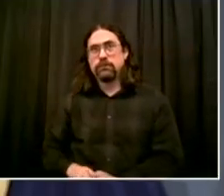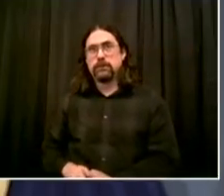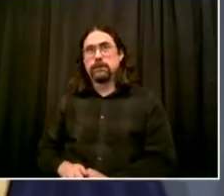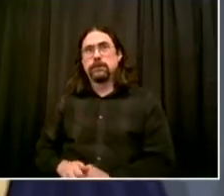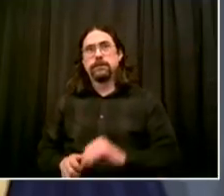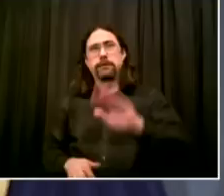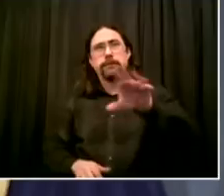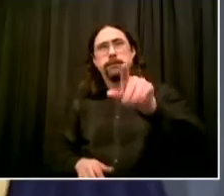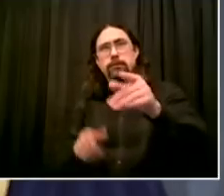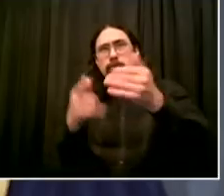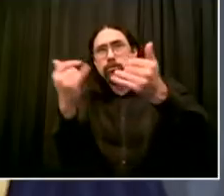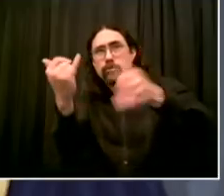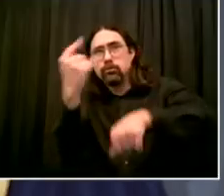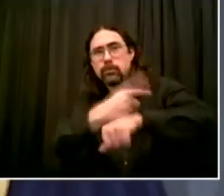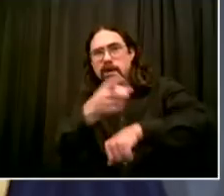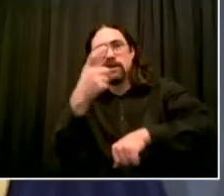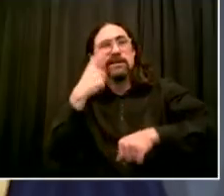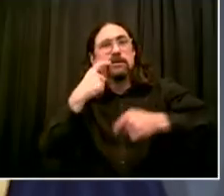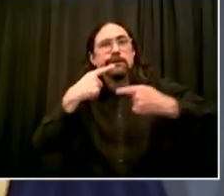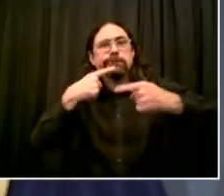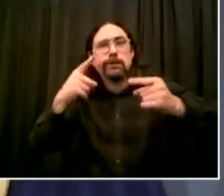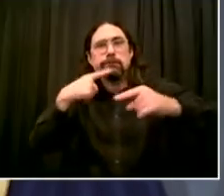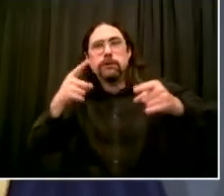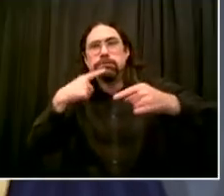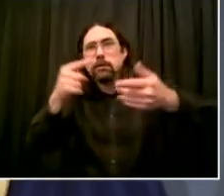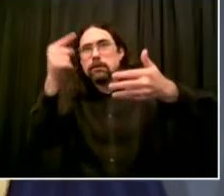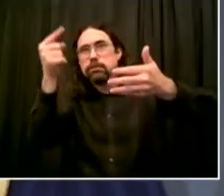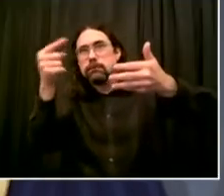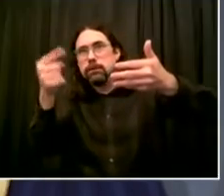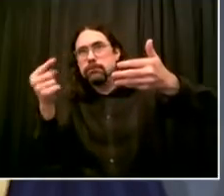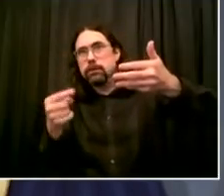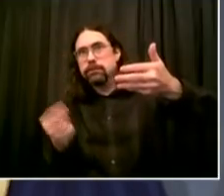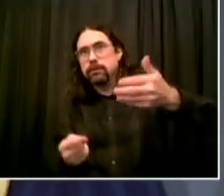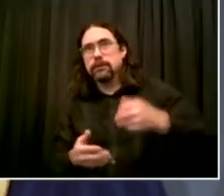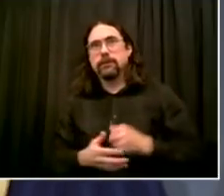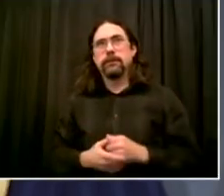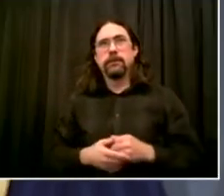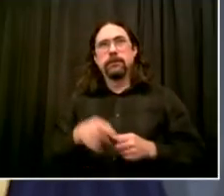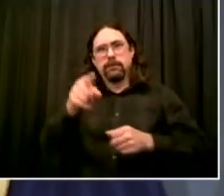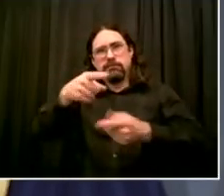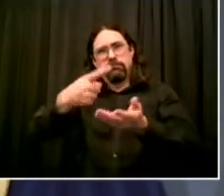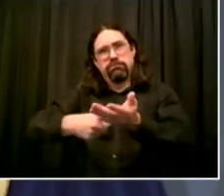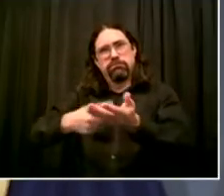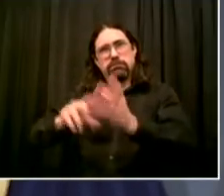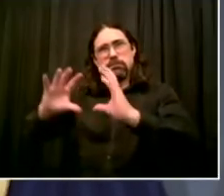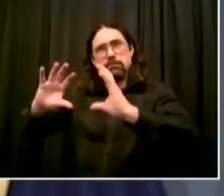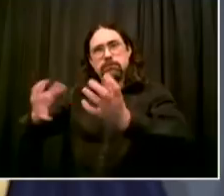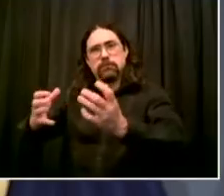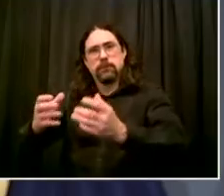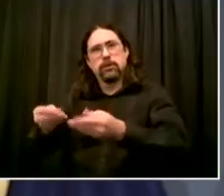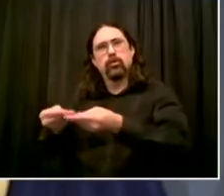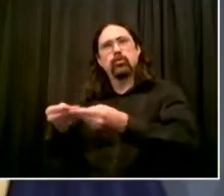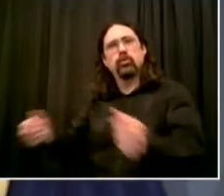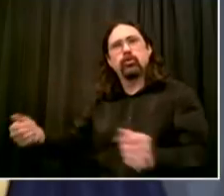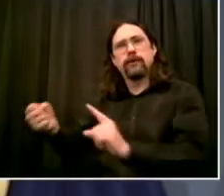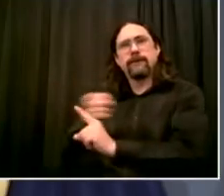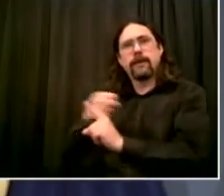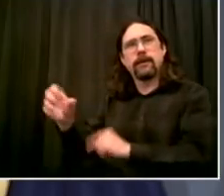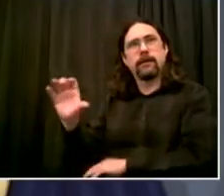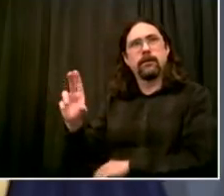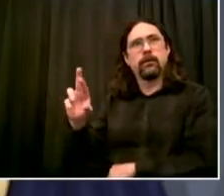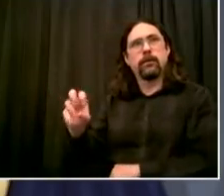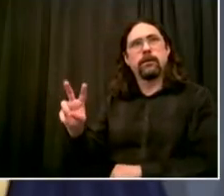activists and these people that are part of the Cure Violence movement go into the communities without a gun and without a